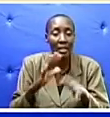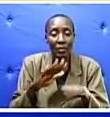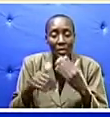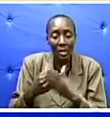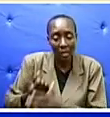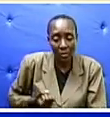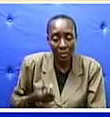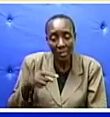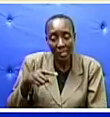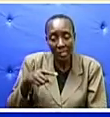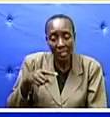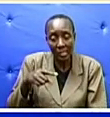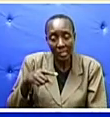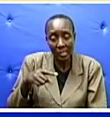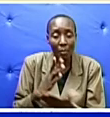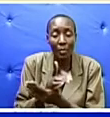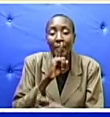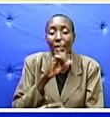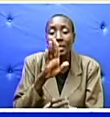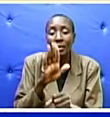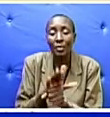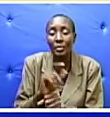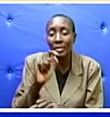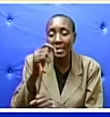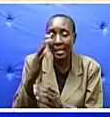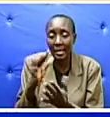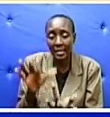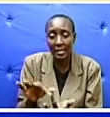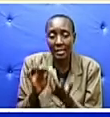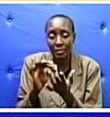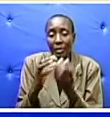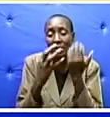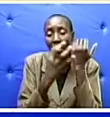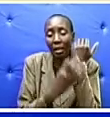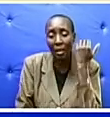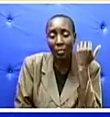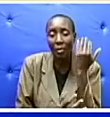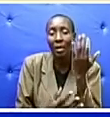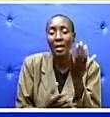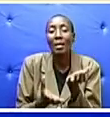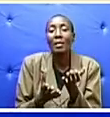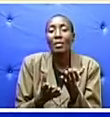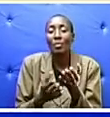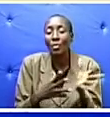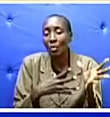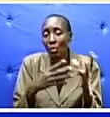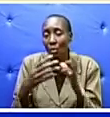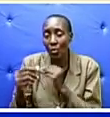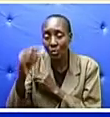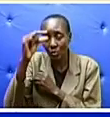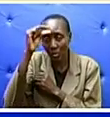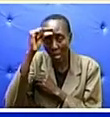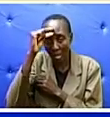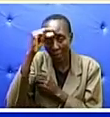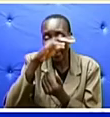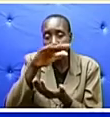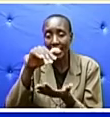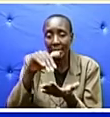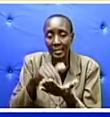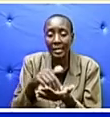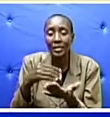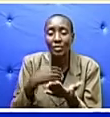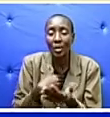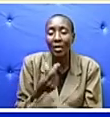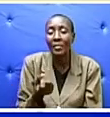assured Kenyans, and especially the low-income earners who depend on government facilities to access this kind of medication.